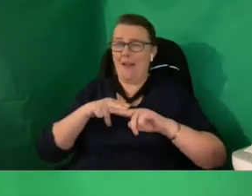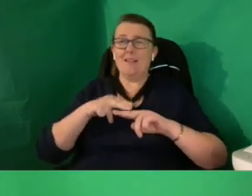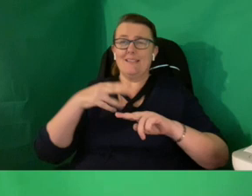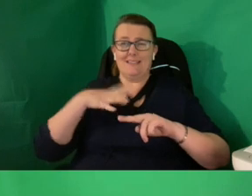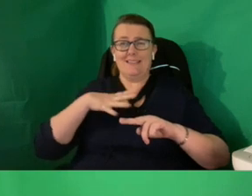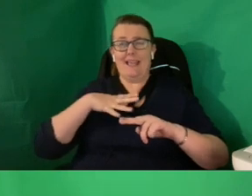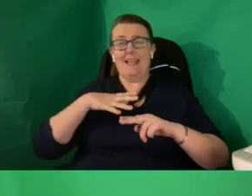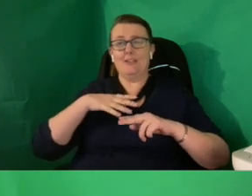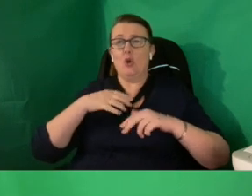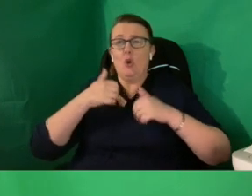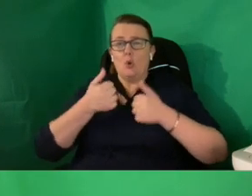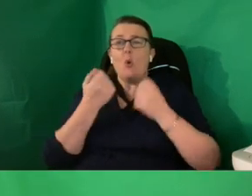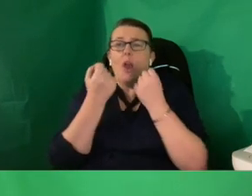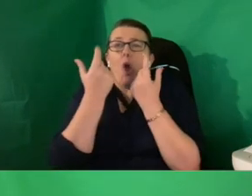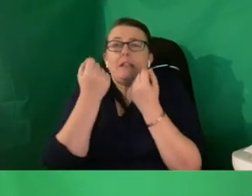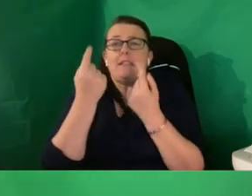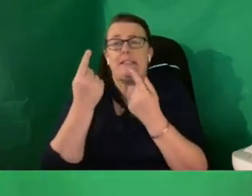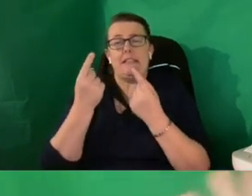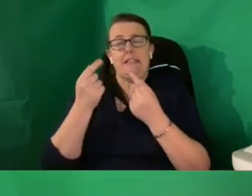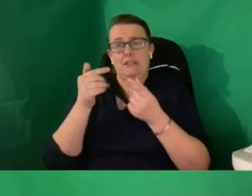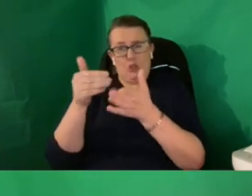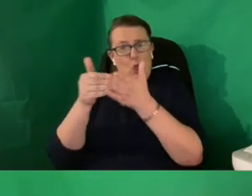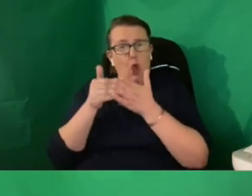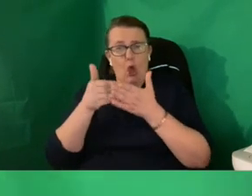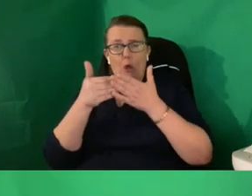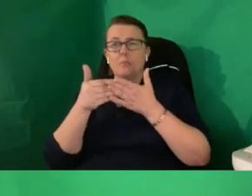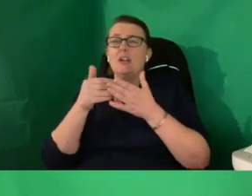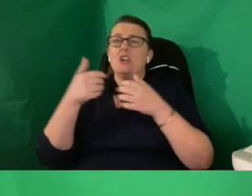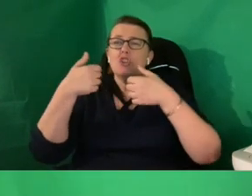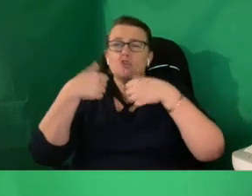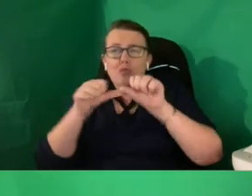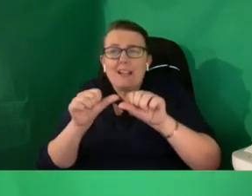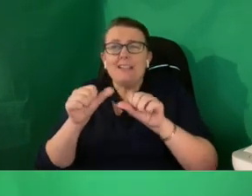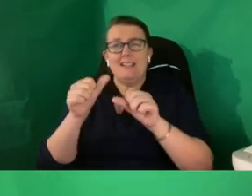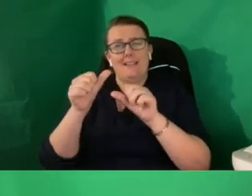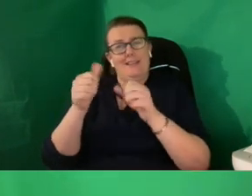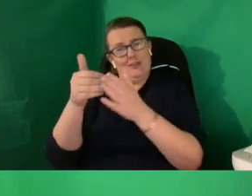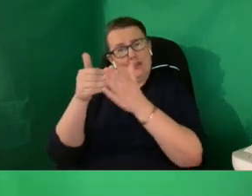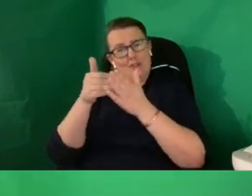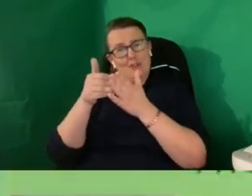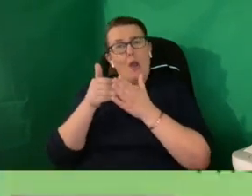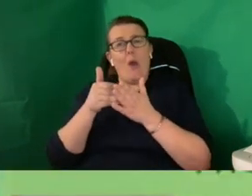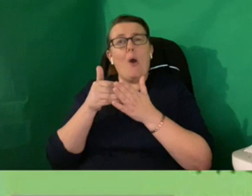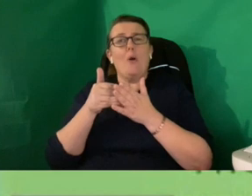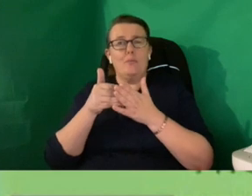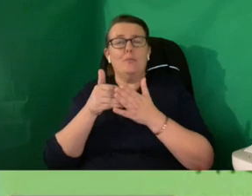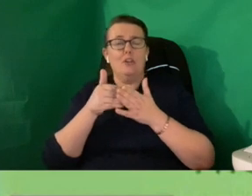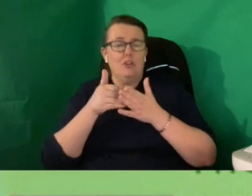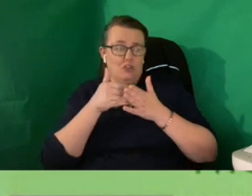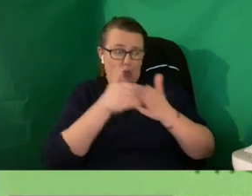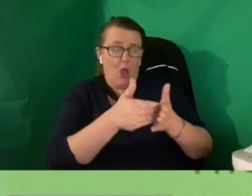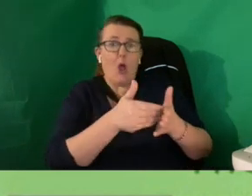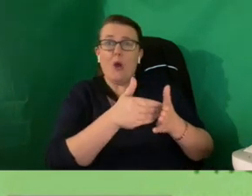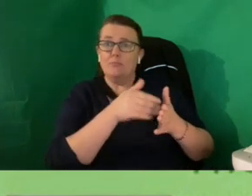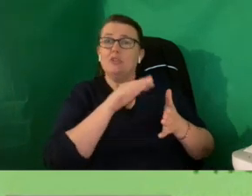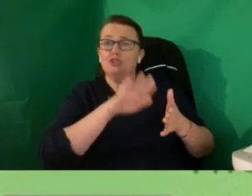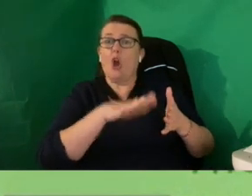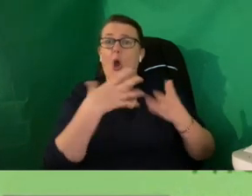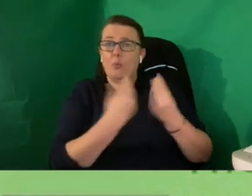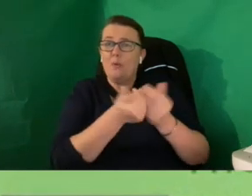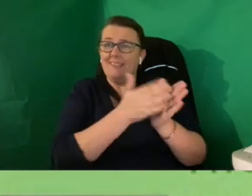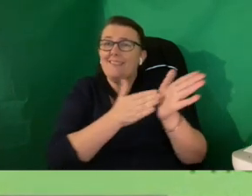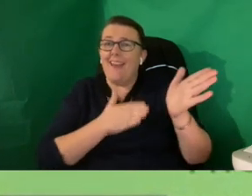can. So the Hen and It Takes Two workshop, highly recommend it. The second thing was we were then